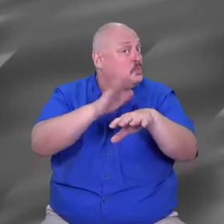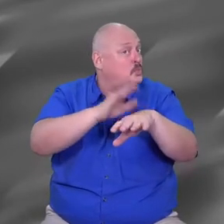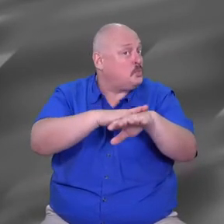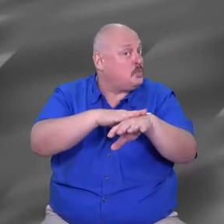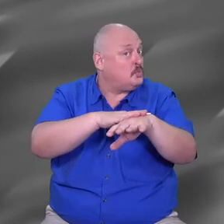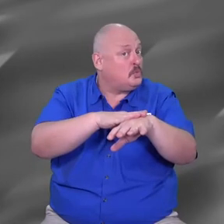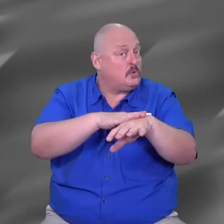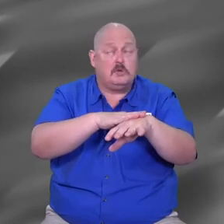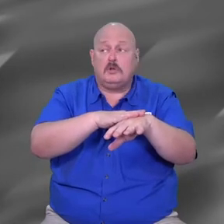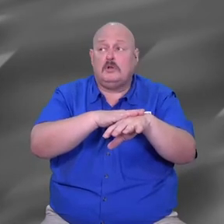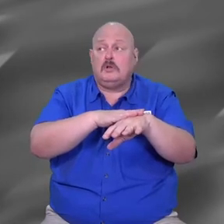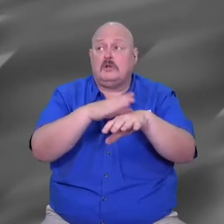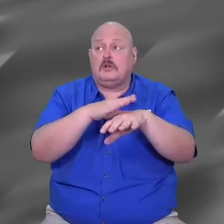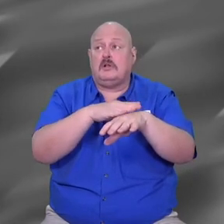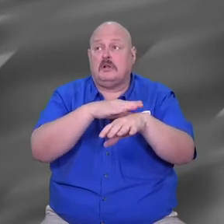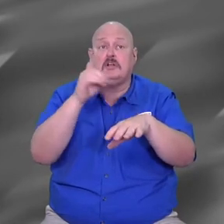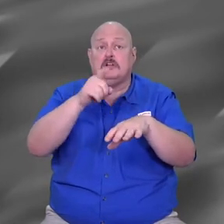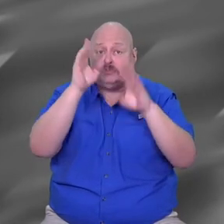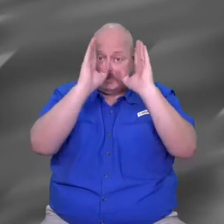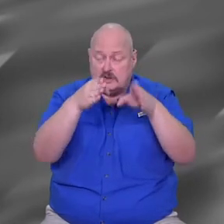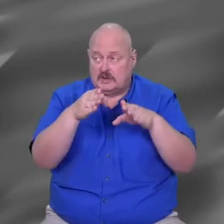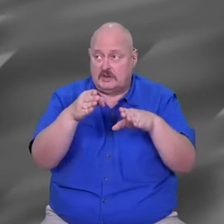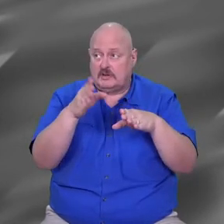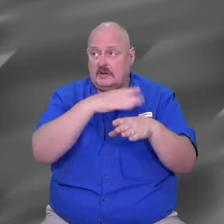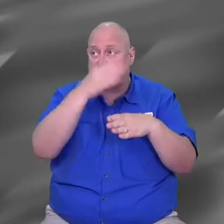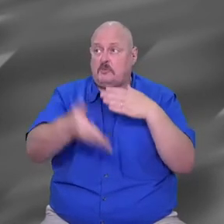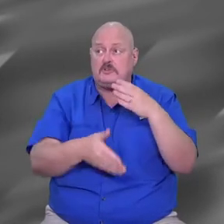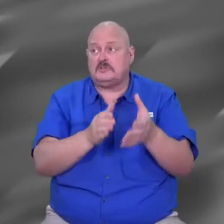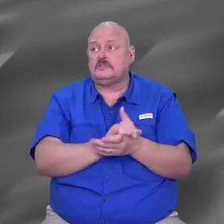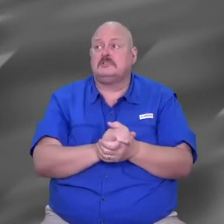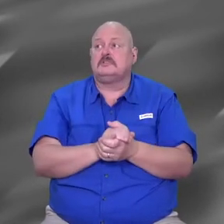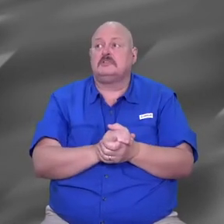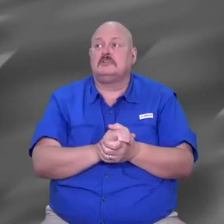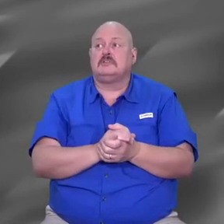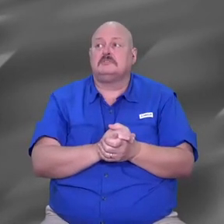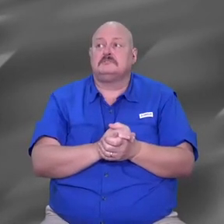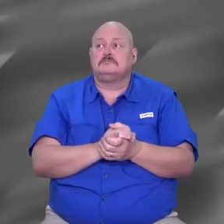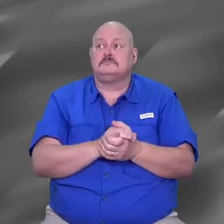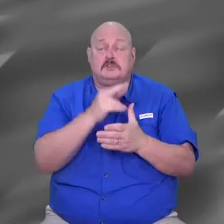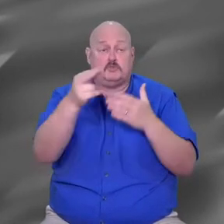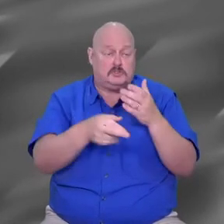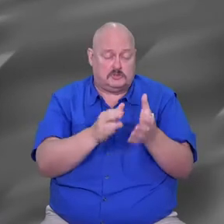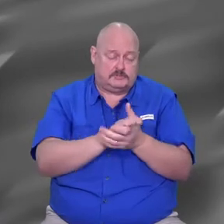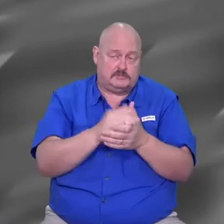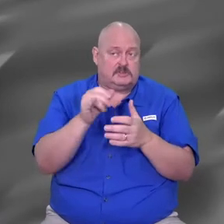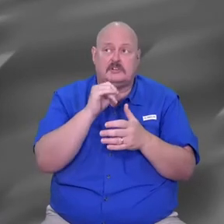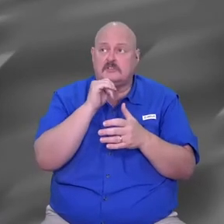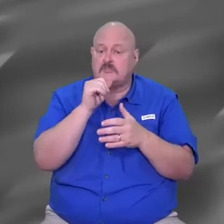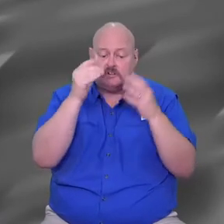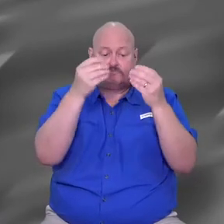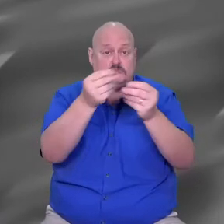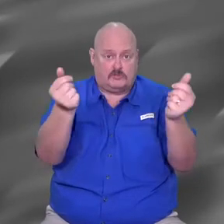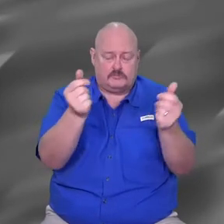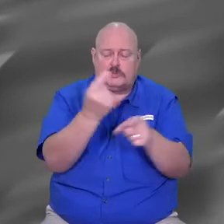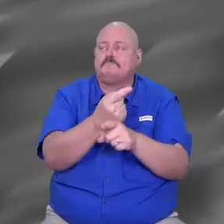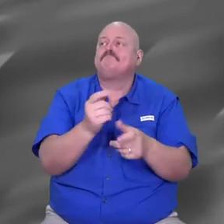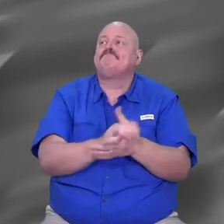warning signs that we should pay attention to? And oftentimes, what are the end results if not addressed